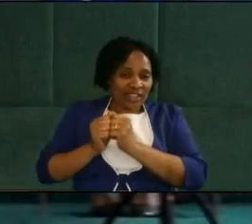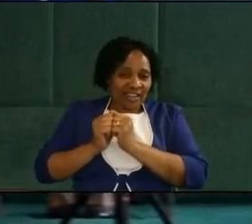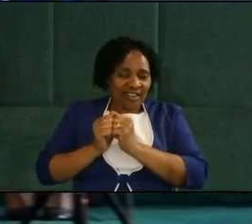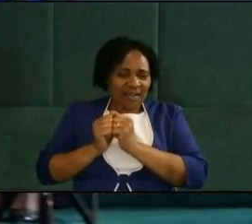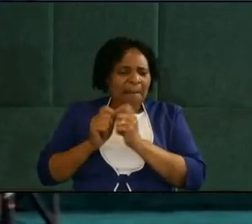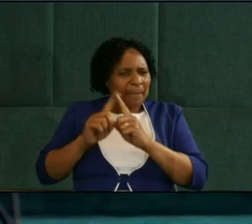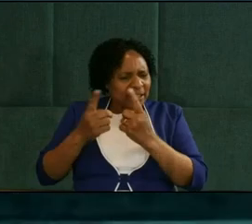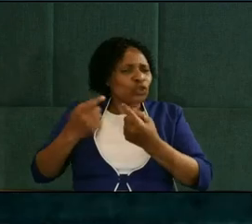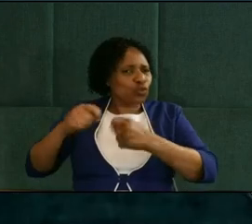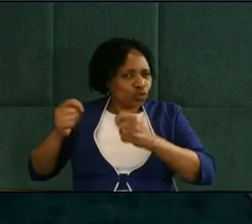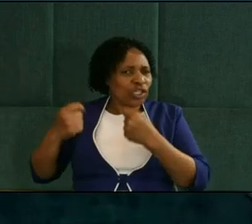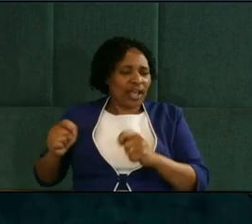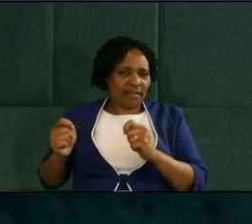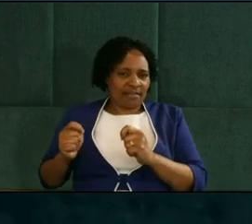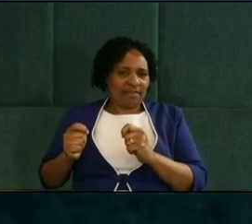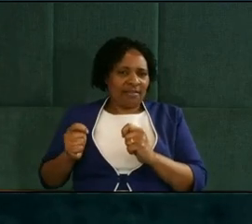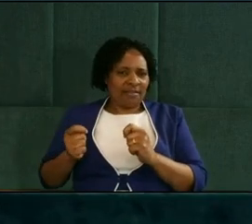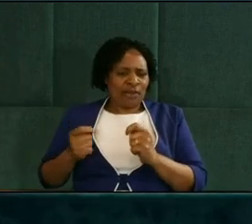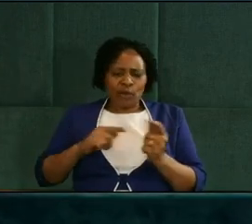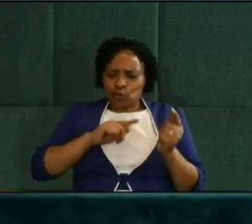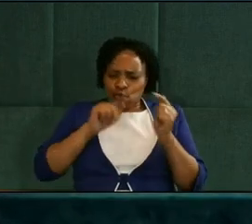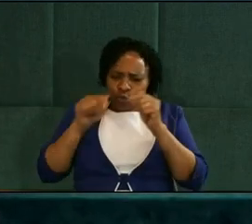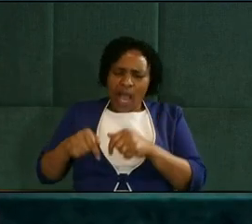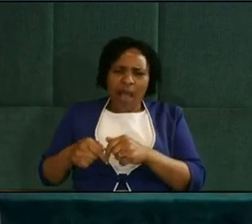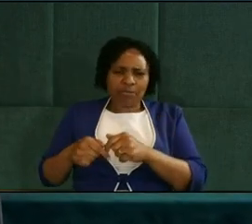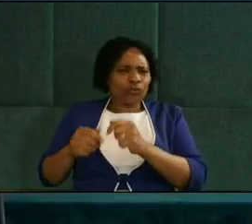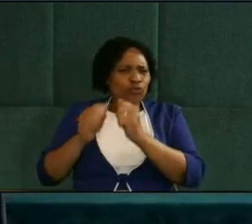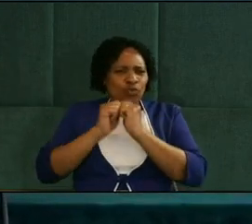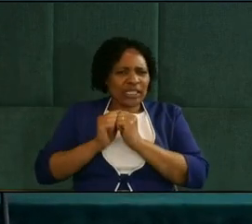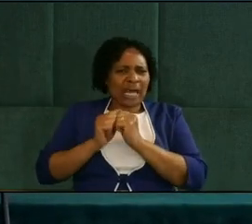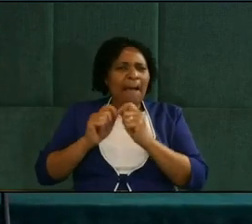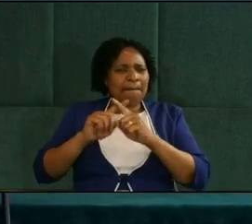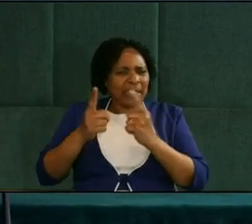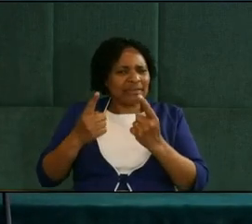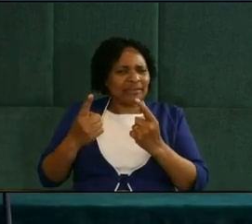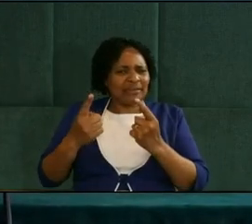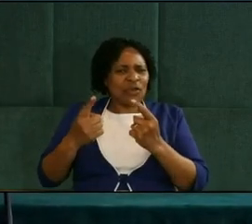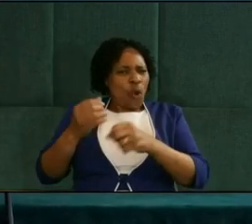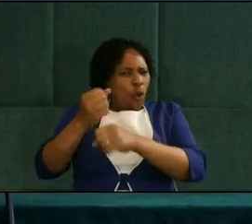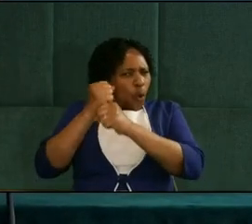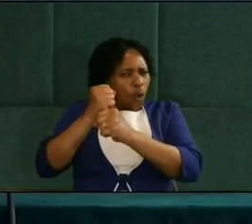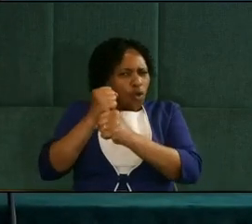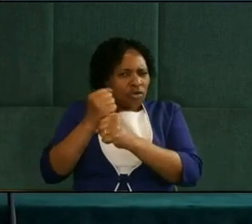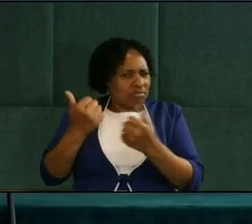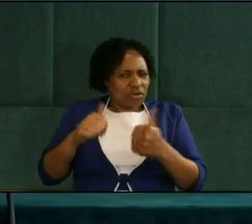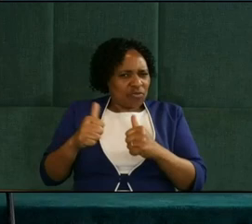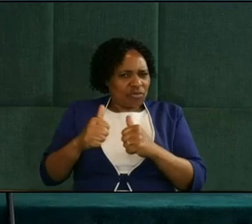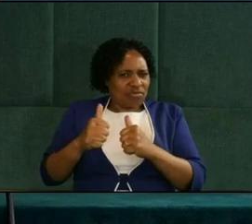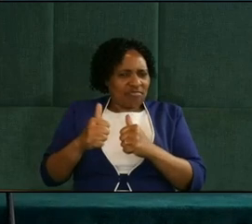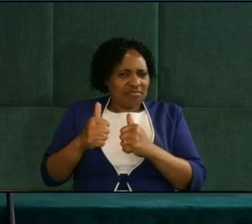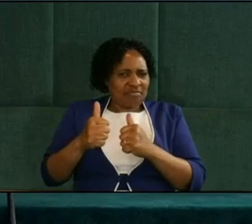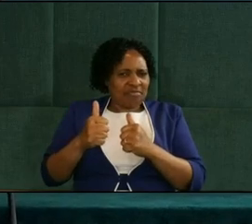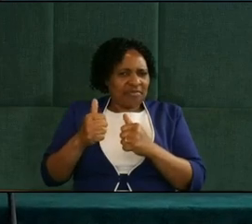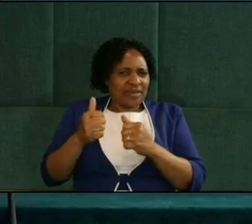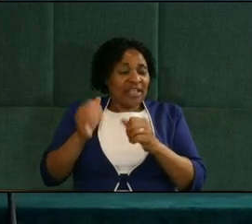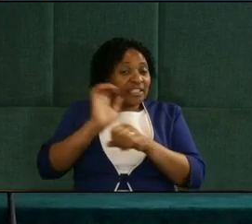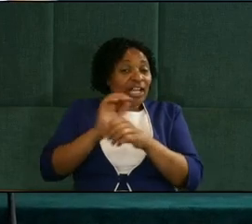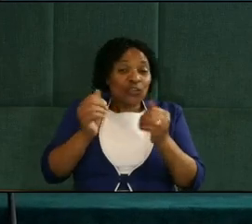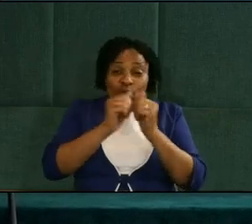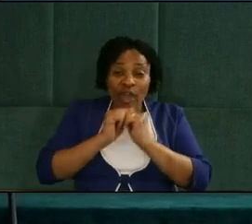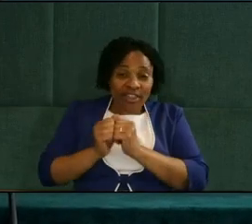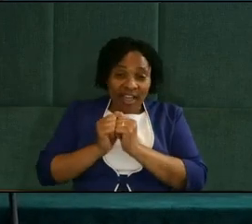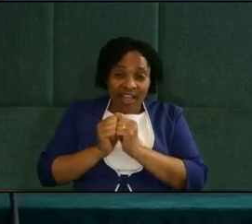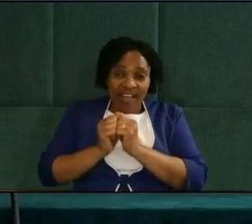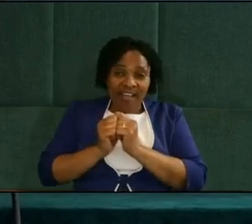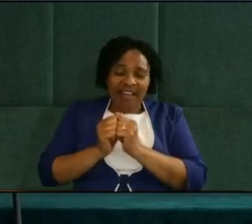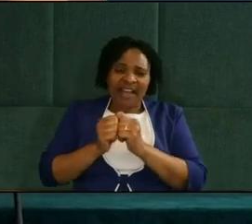try to come together, but the pack will not hold. Is the church with me? Yeah.